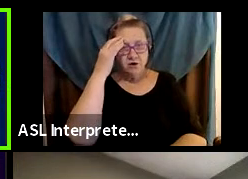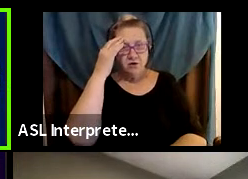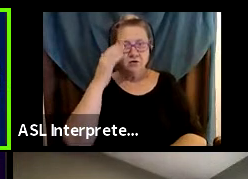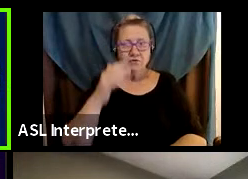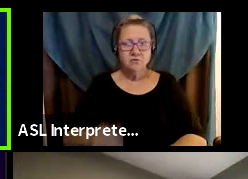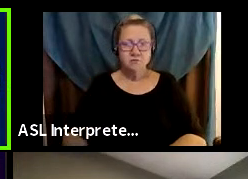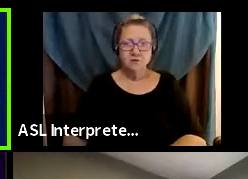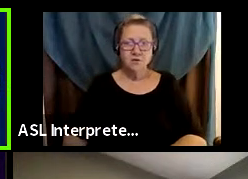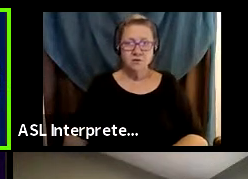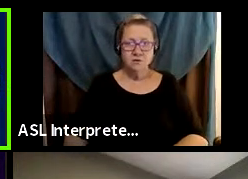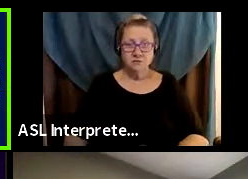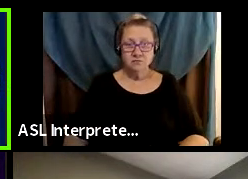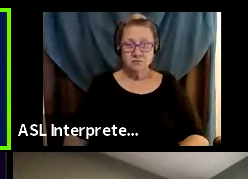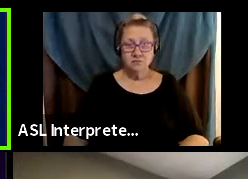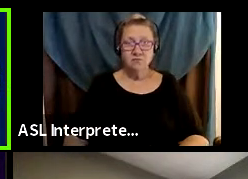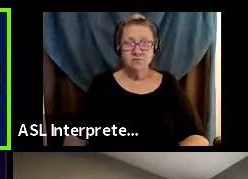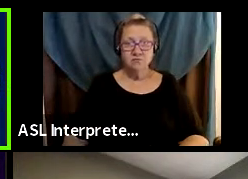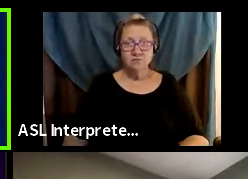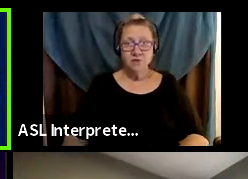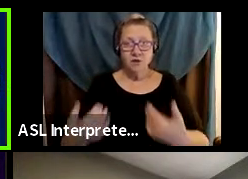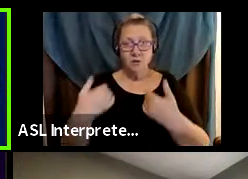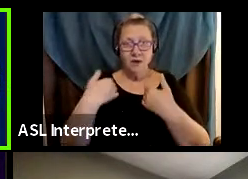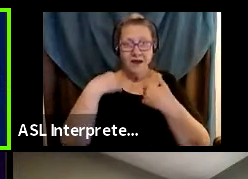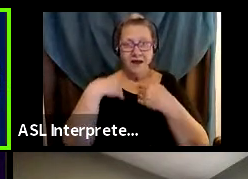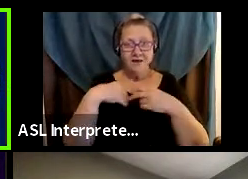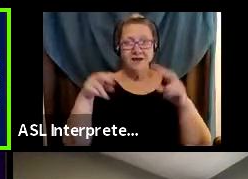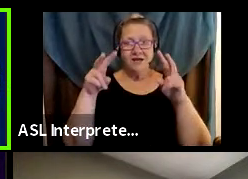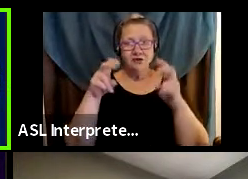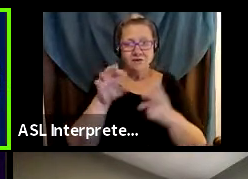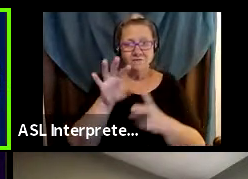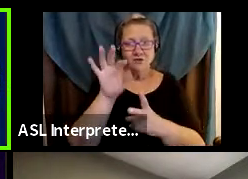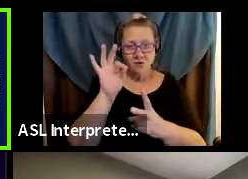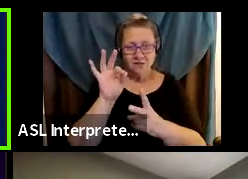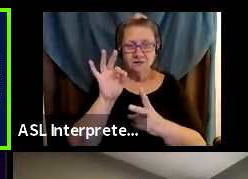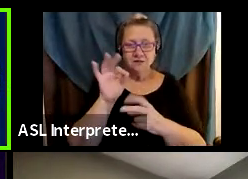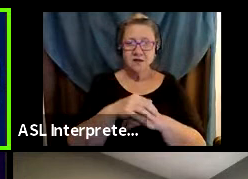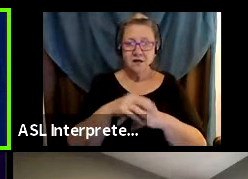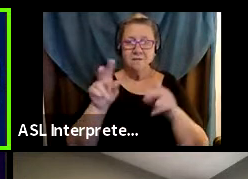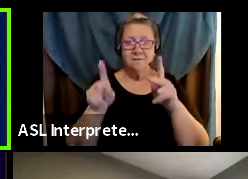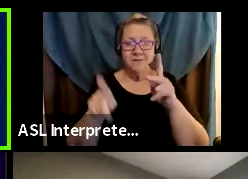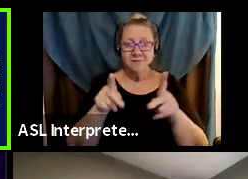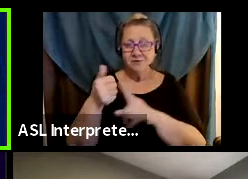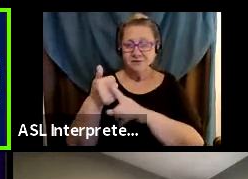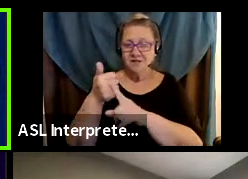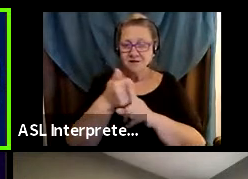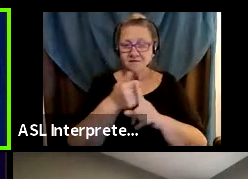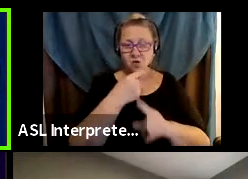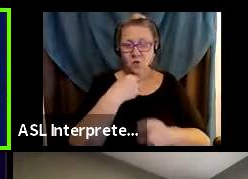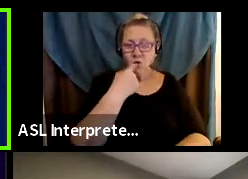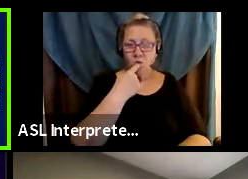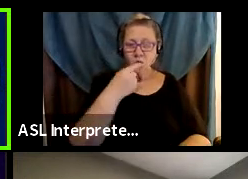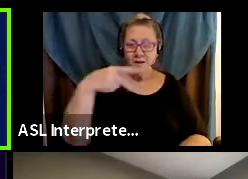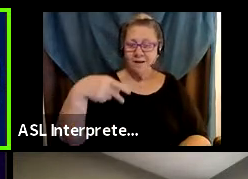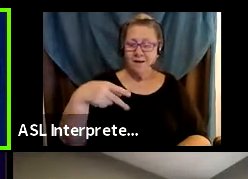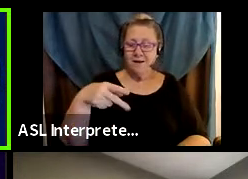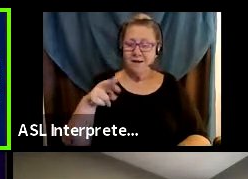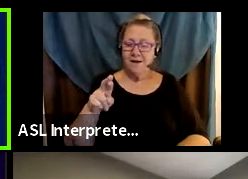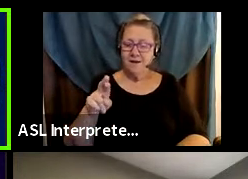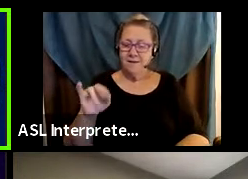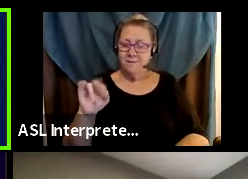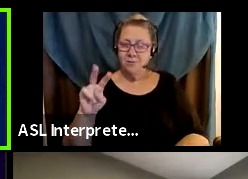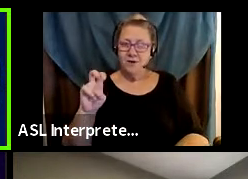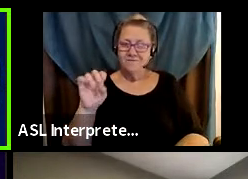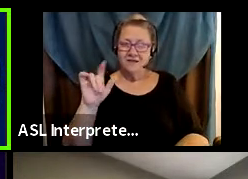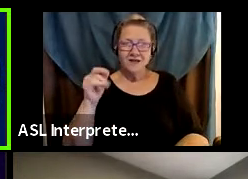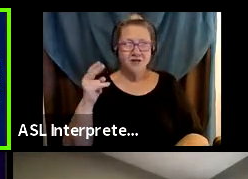issue of informed consent and choice. That for those who are privileged, do those who